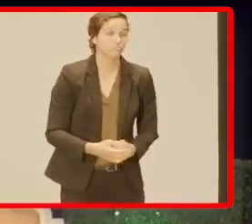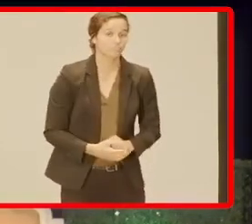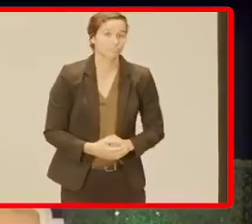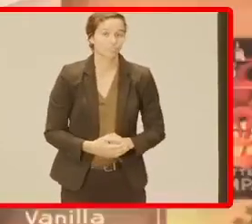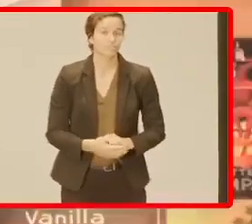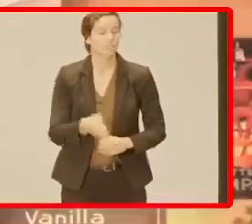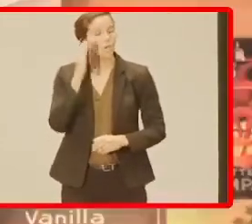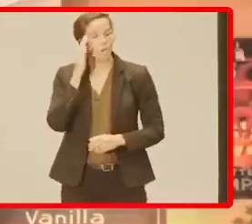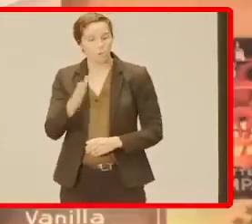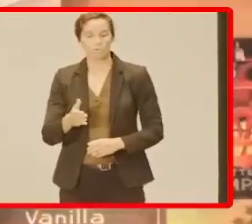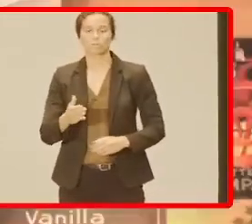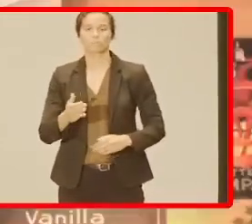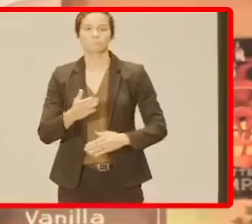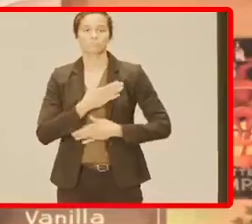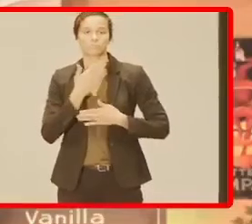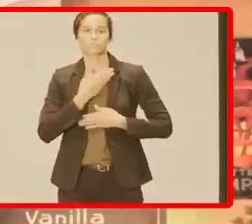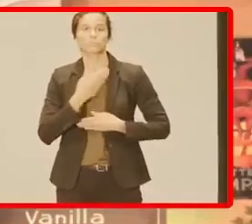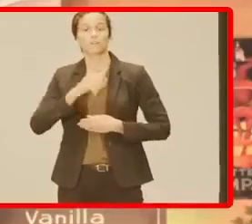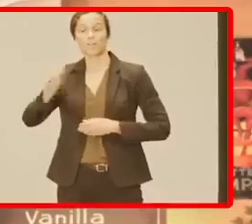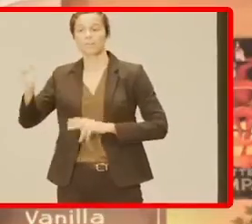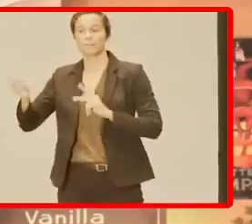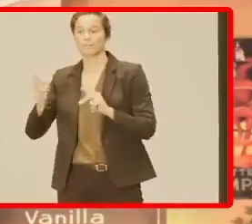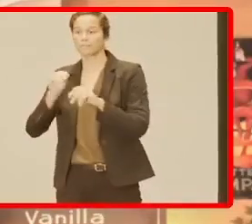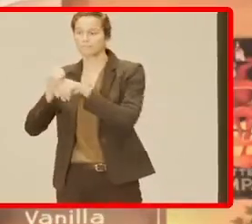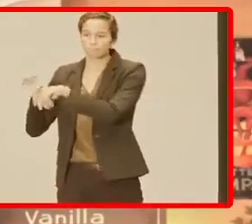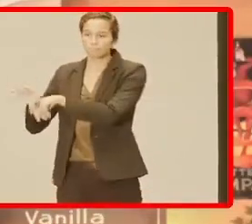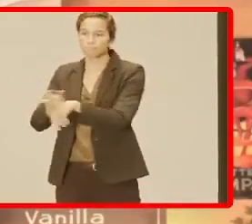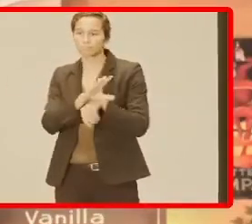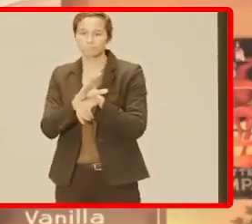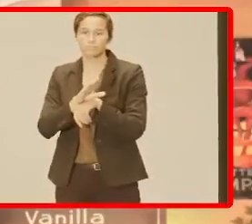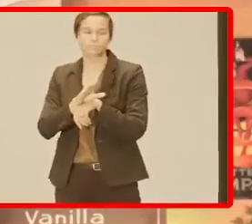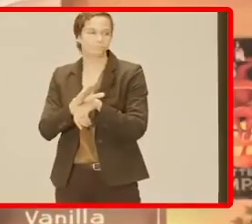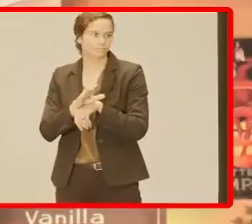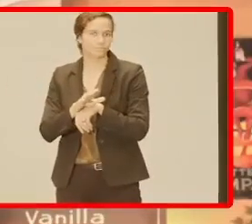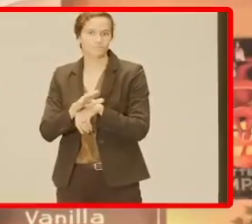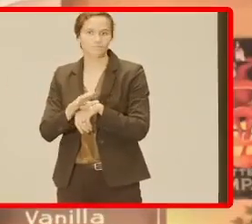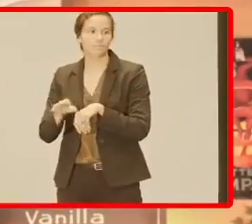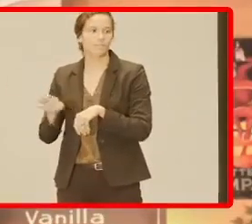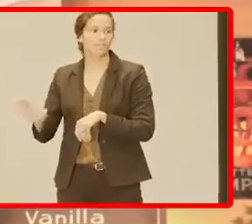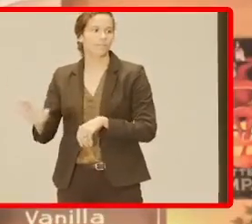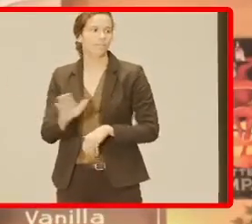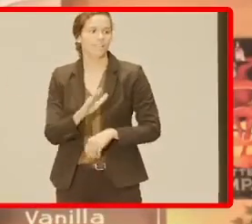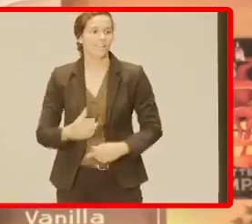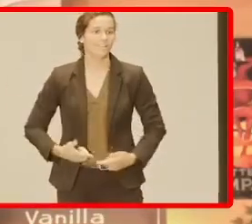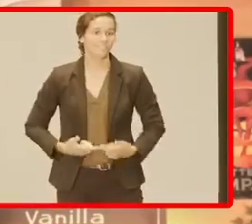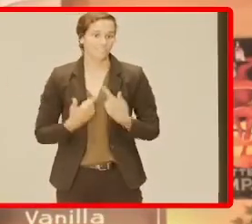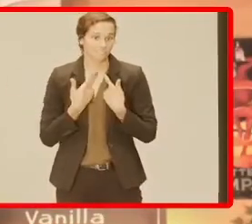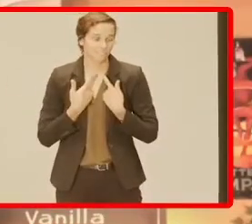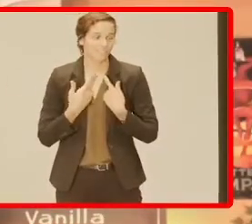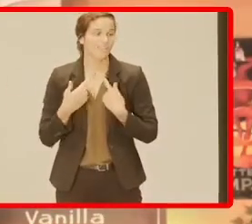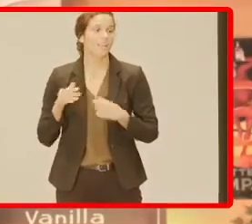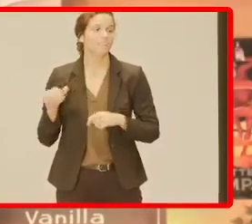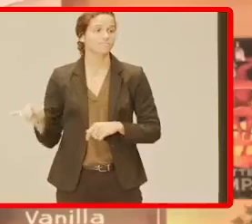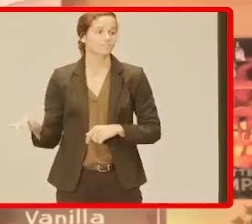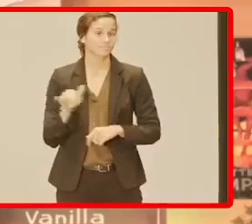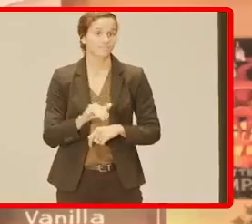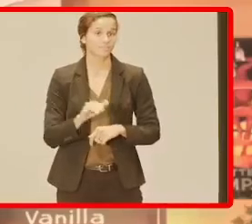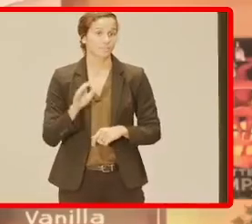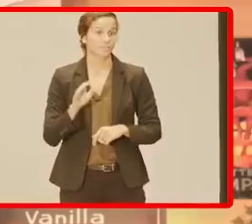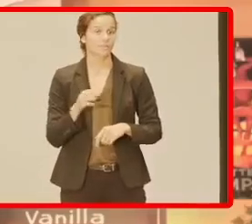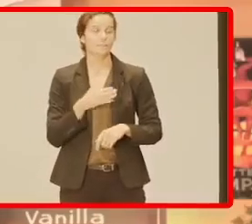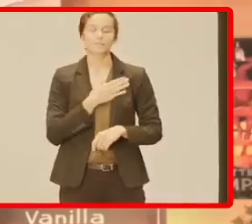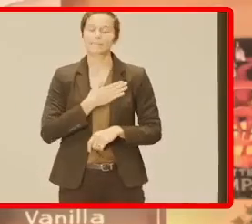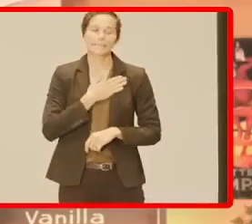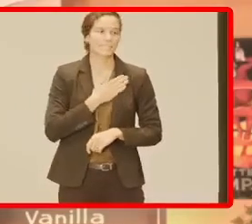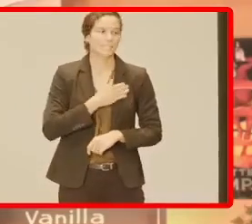difference in people's lives. And make sure, have your child just